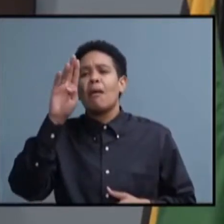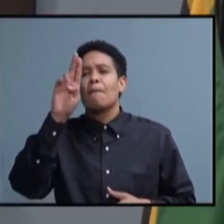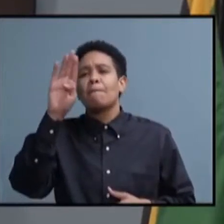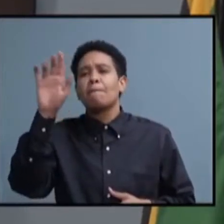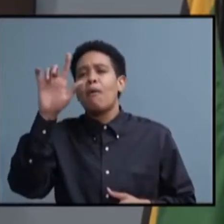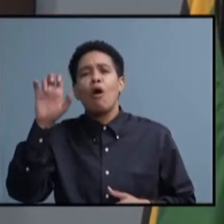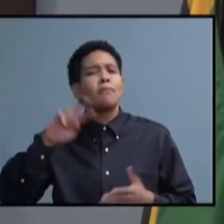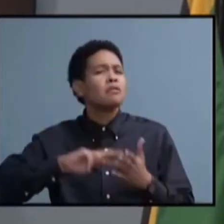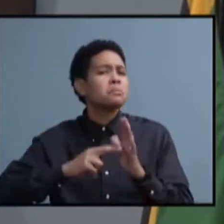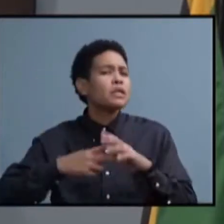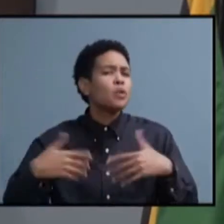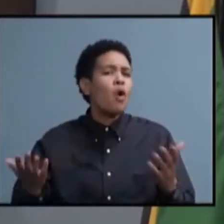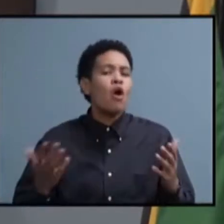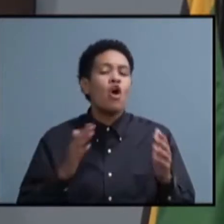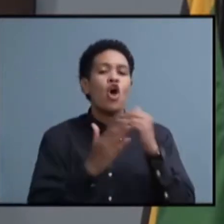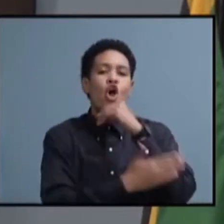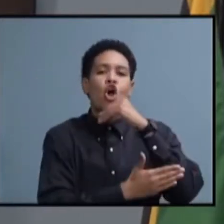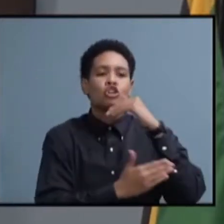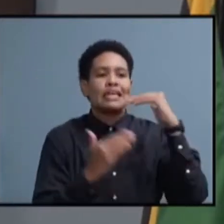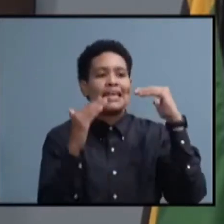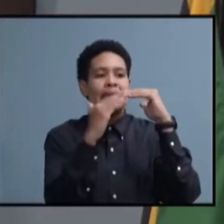have equal or better